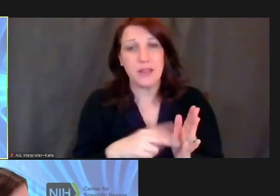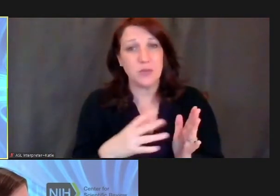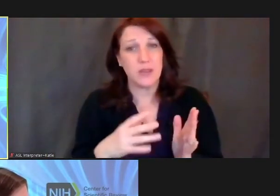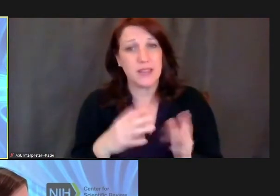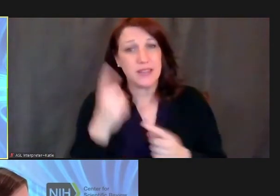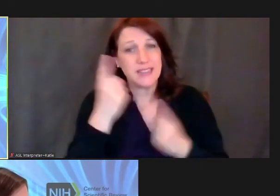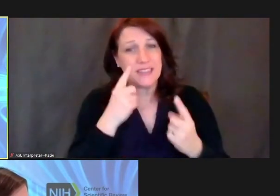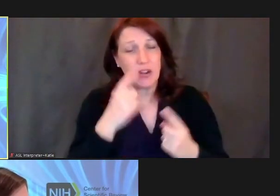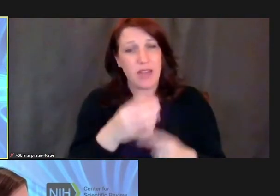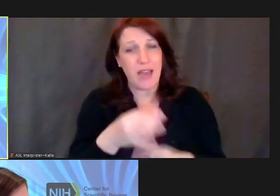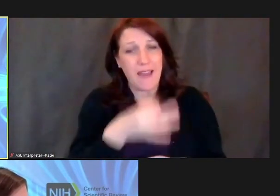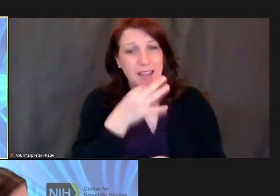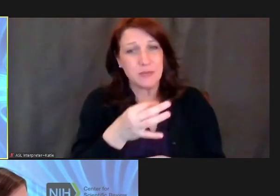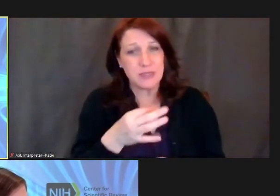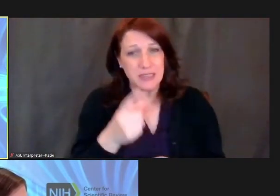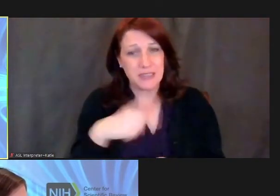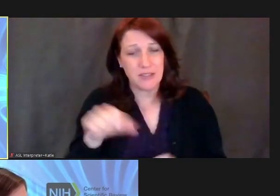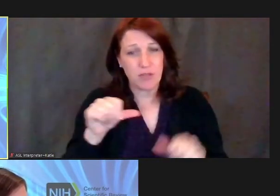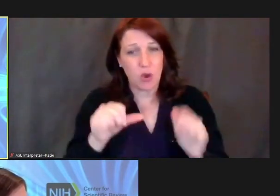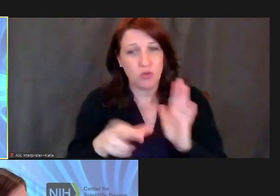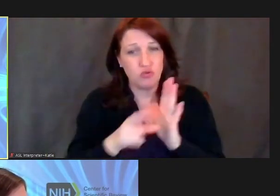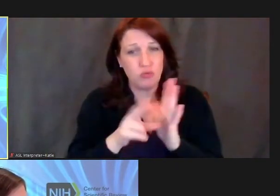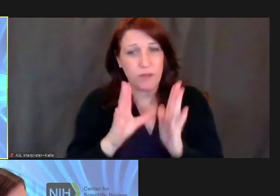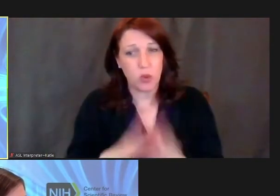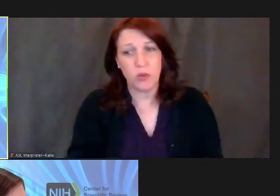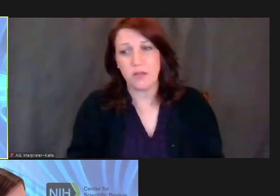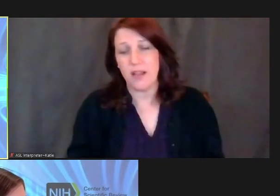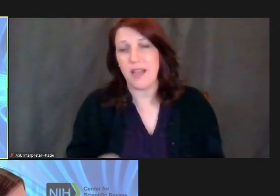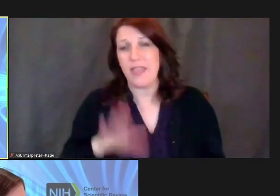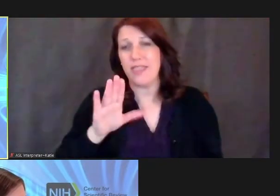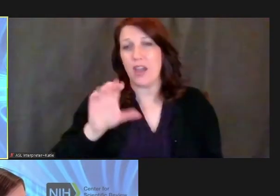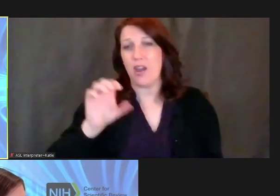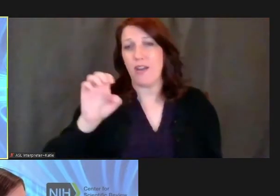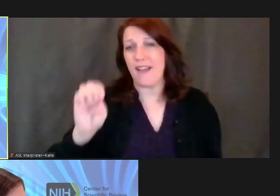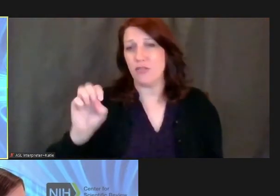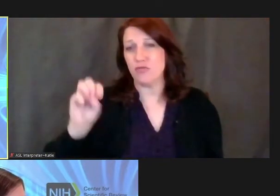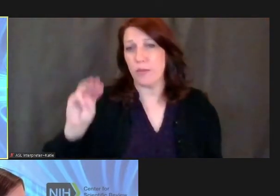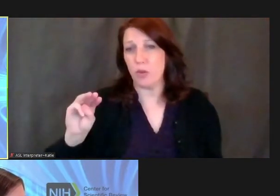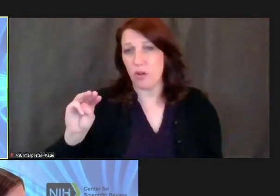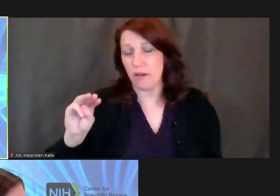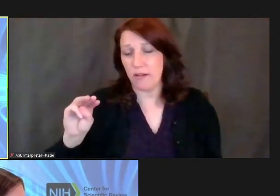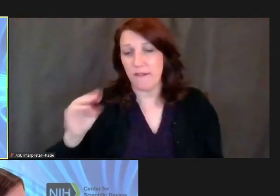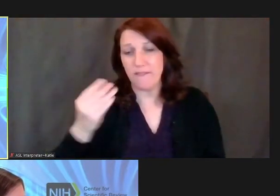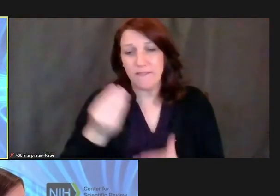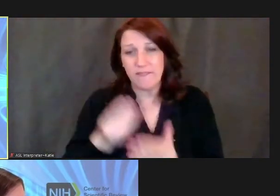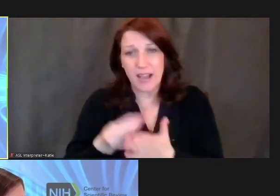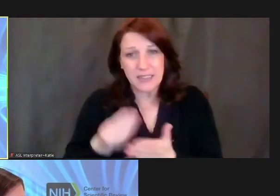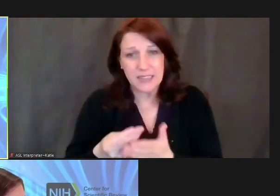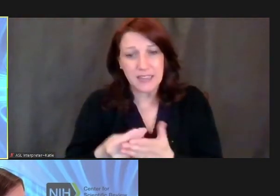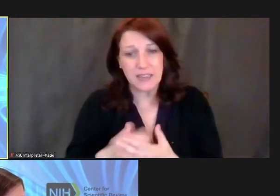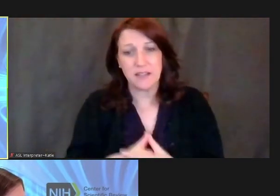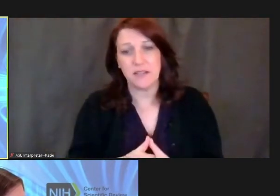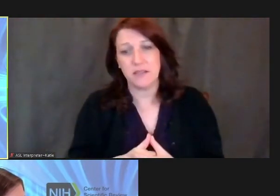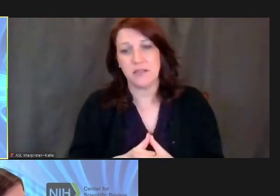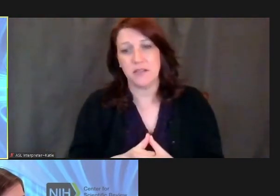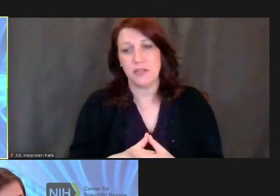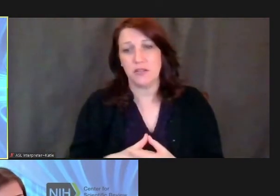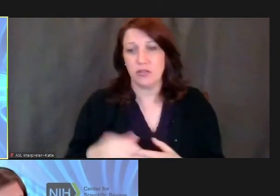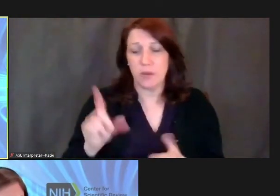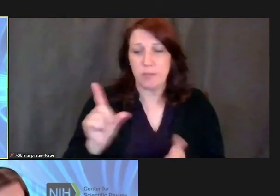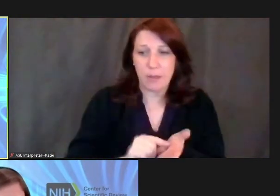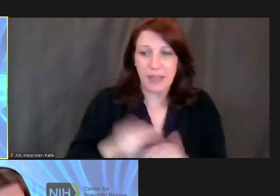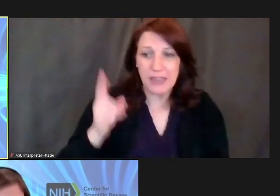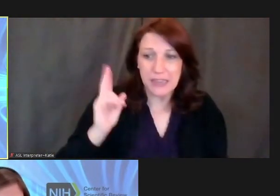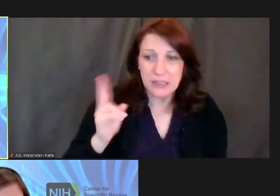of reviewers. We consider their extramural funding, your publication history, and your record of accomplishments when